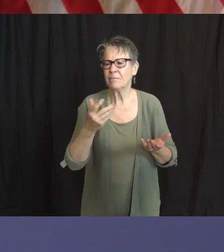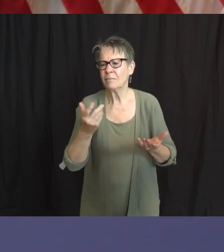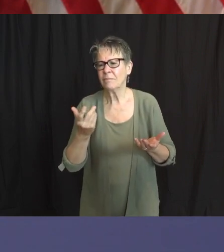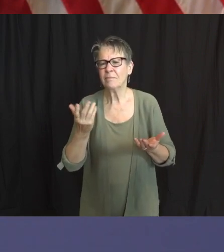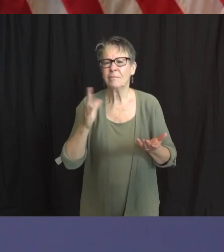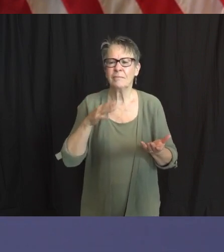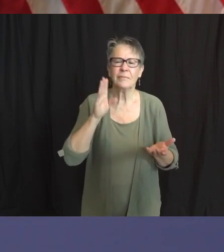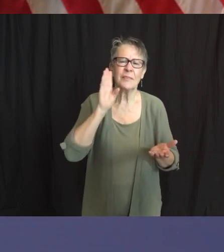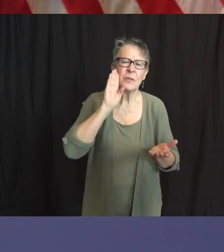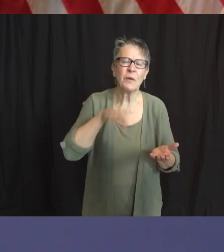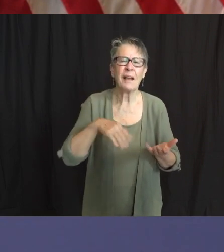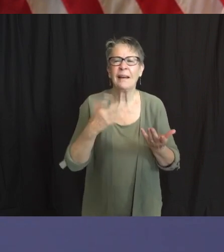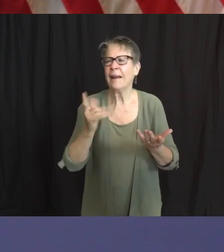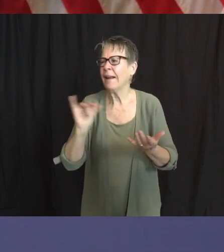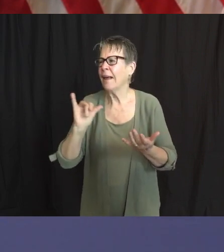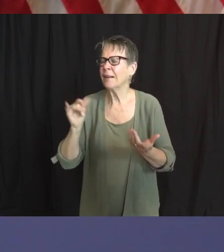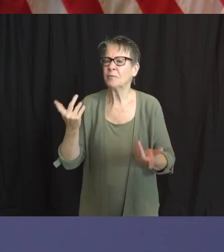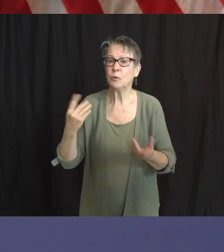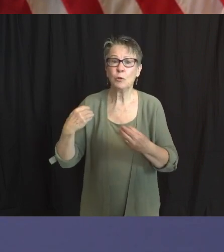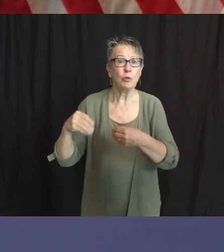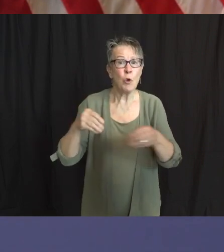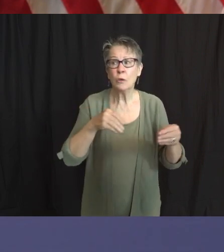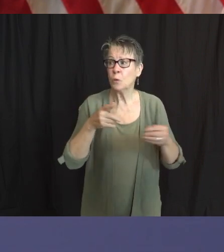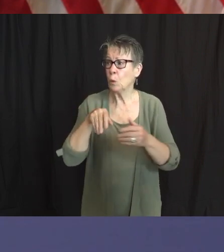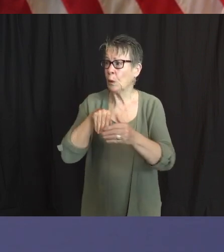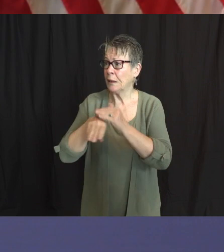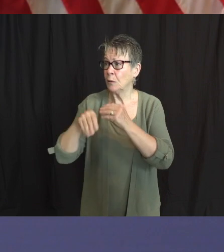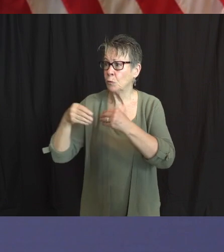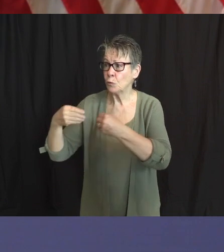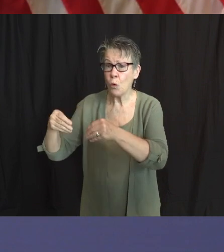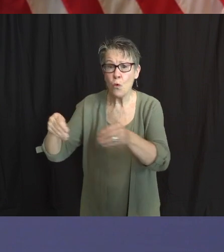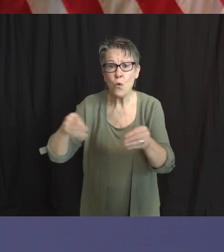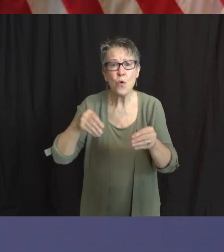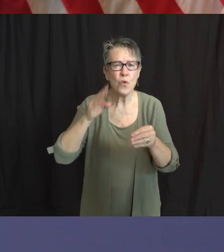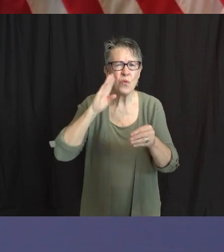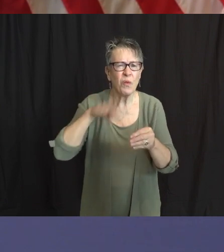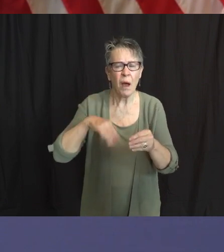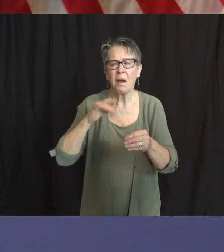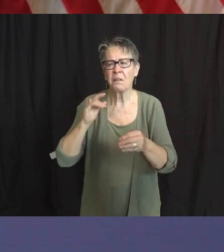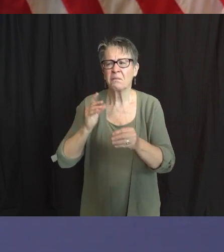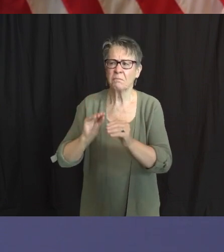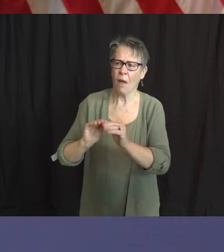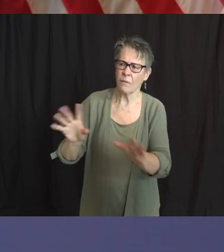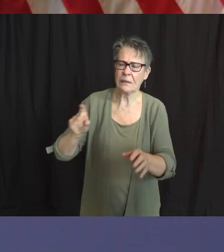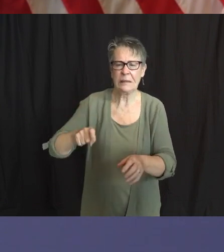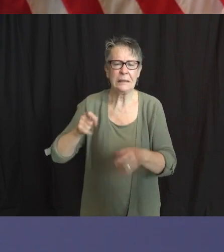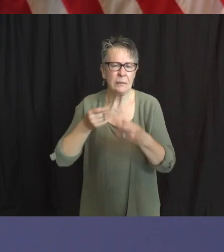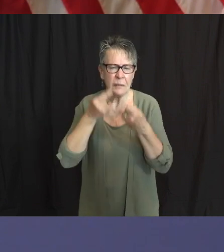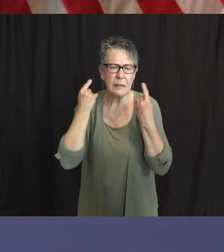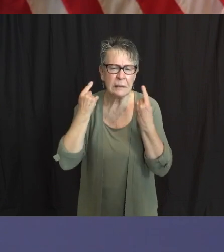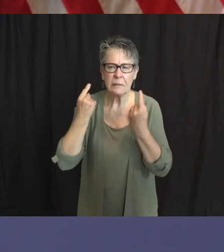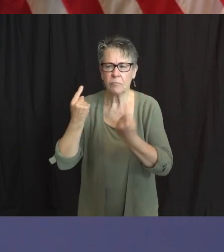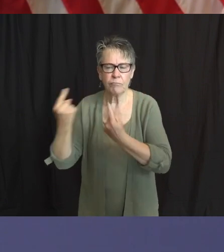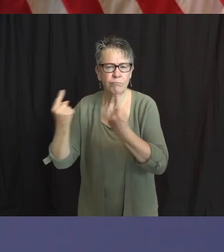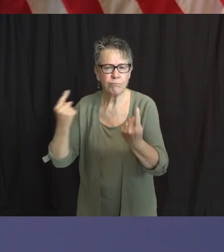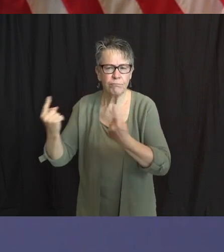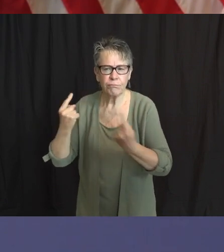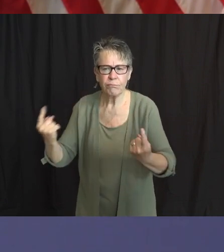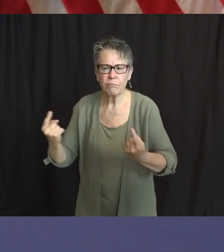obvious examples that you would like people to know about? Governor, Commissioner, Colonel, just a fun little question. If you